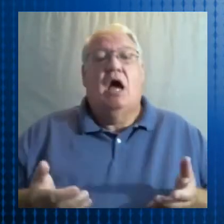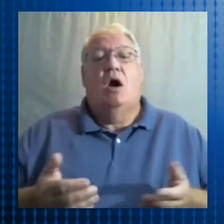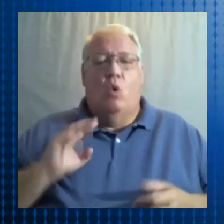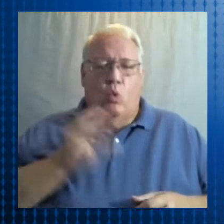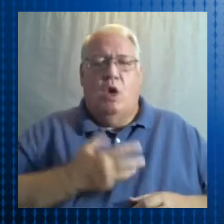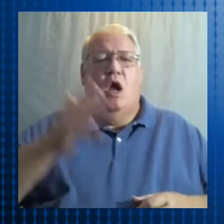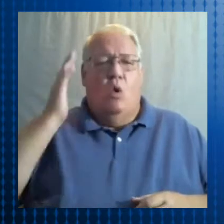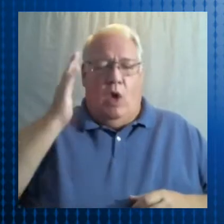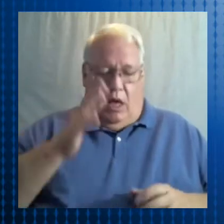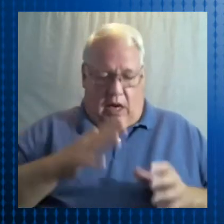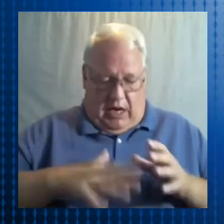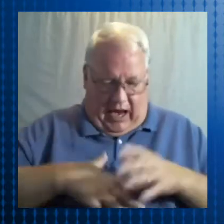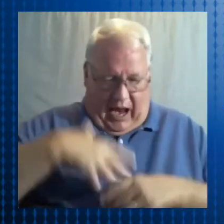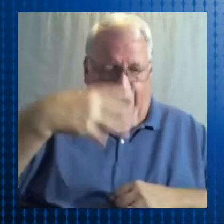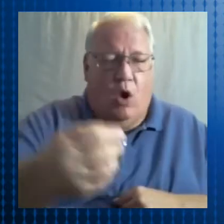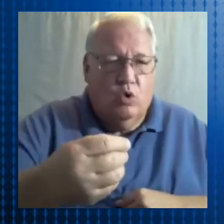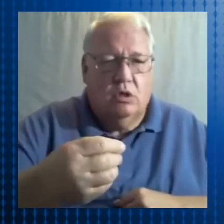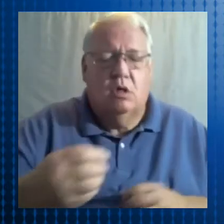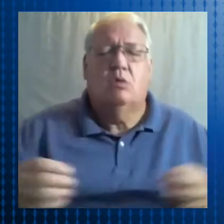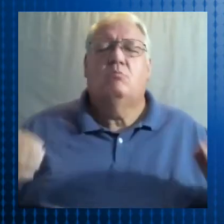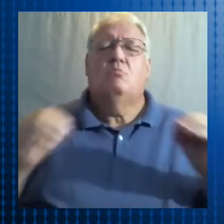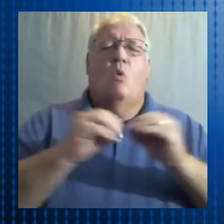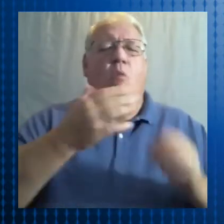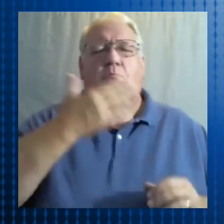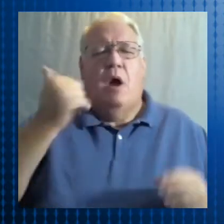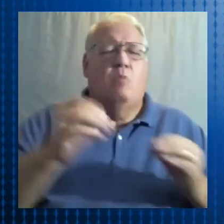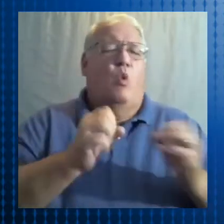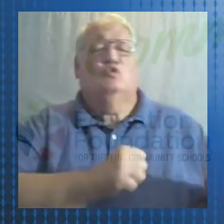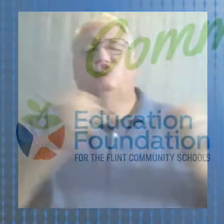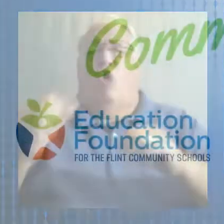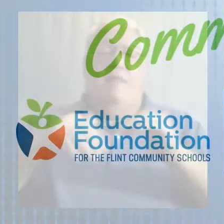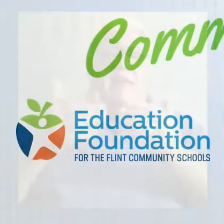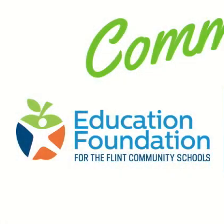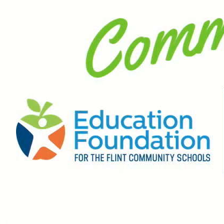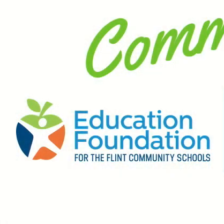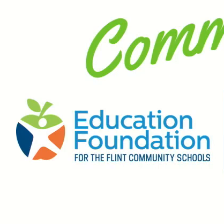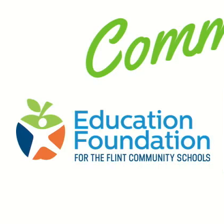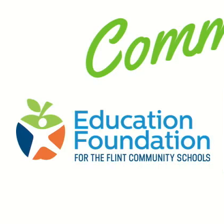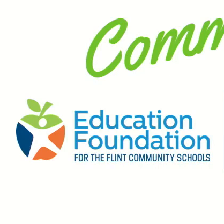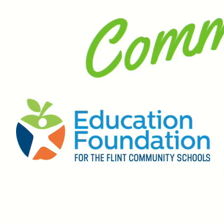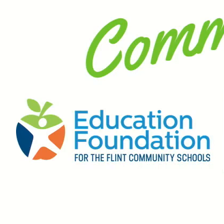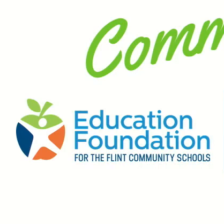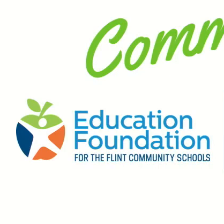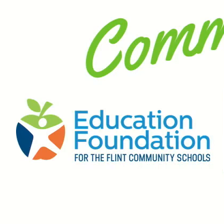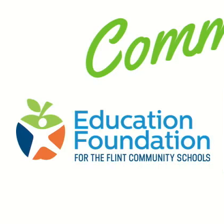this pandemic stronger than ever before. Thank you. Our future is bright.